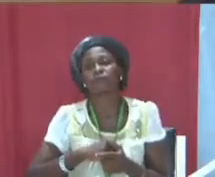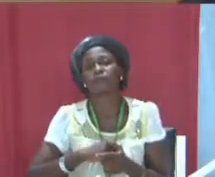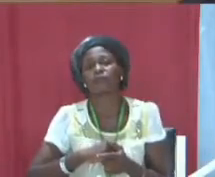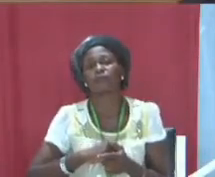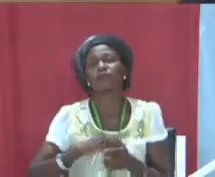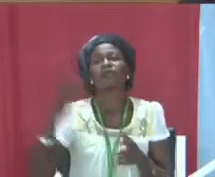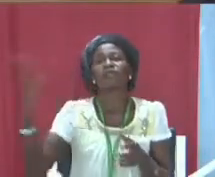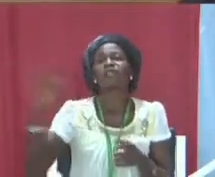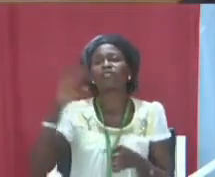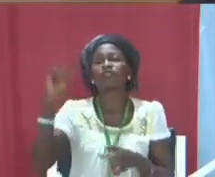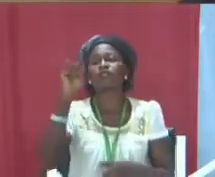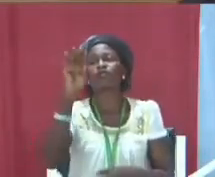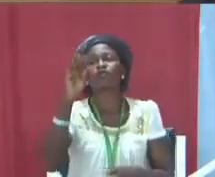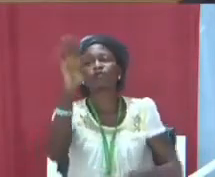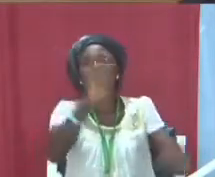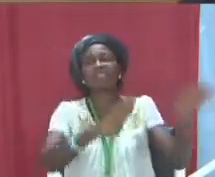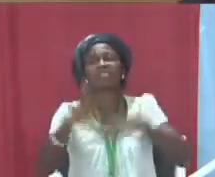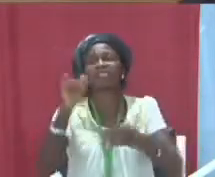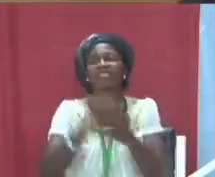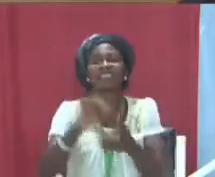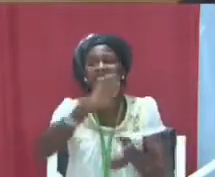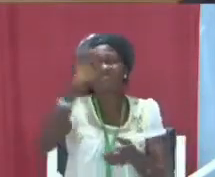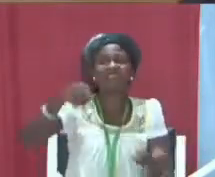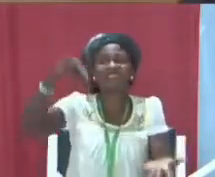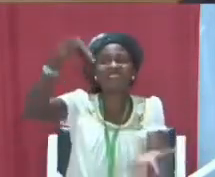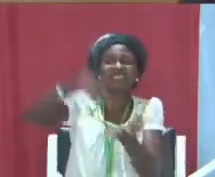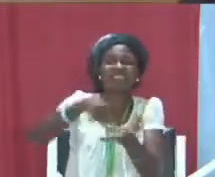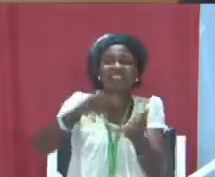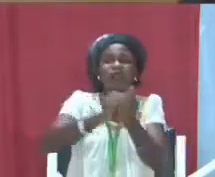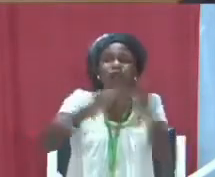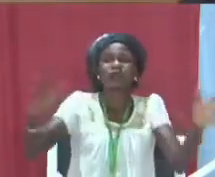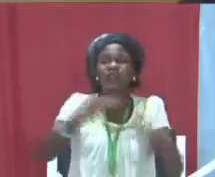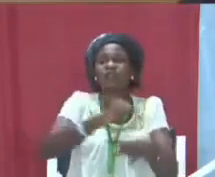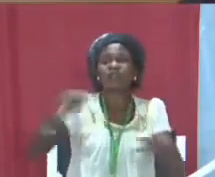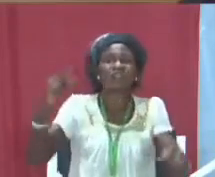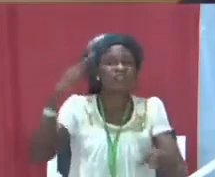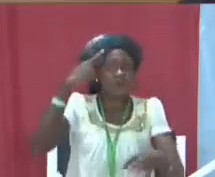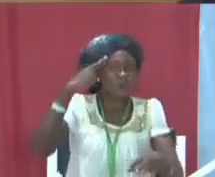There is no siege that ever stands without a cause.